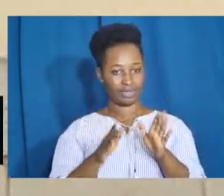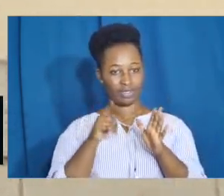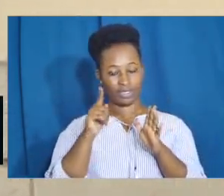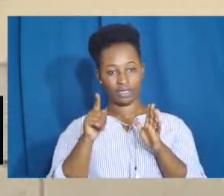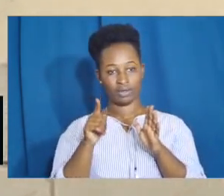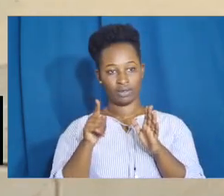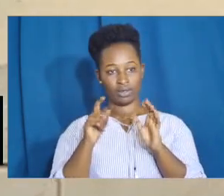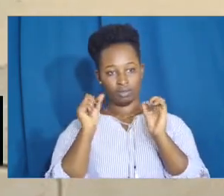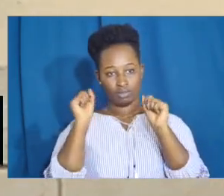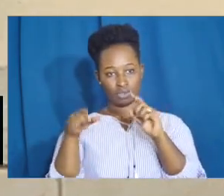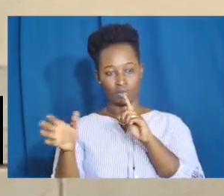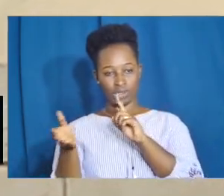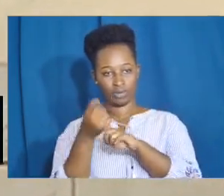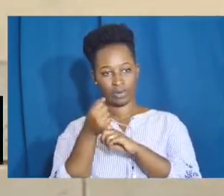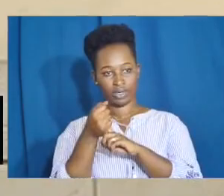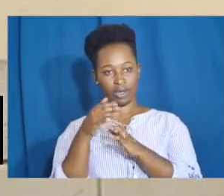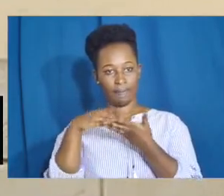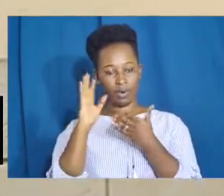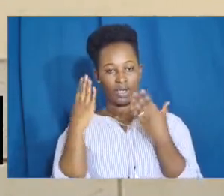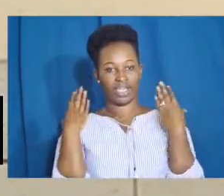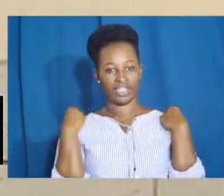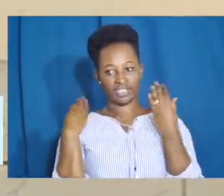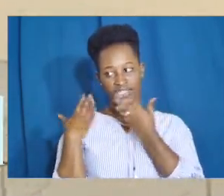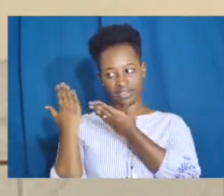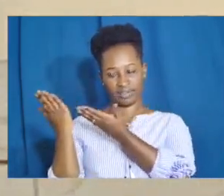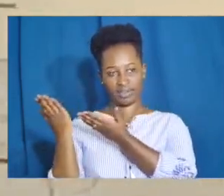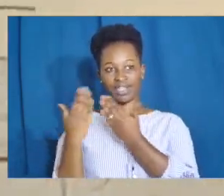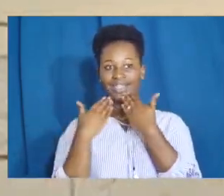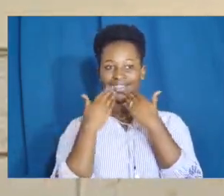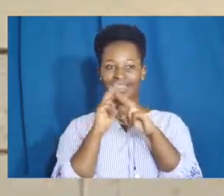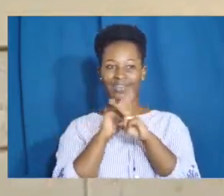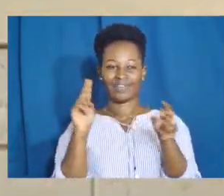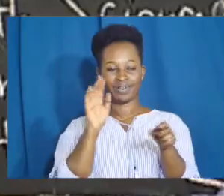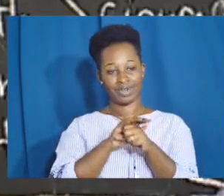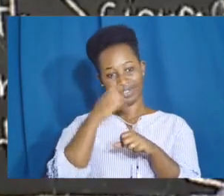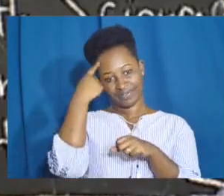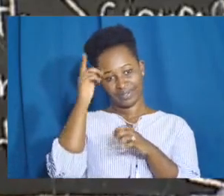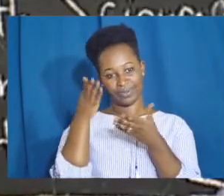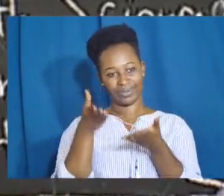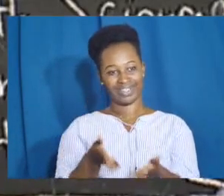can get more exercises. Thank you very much for today.